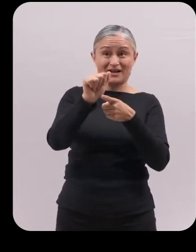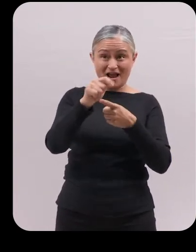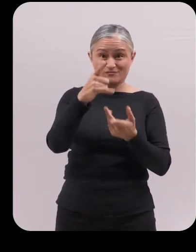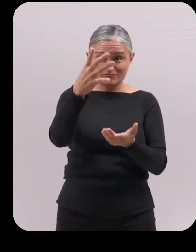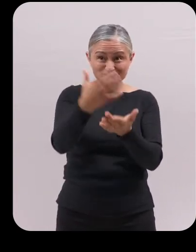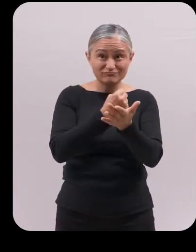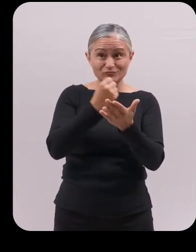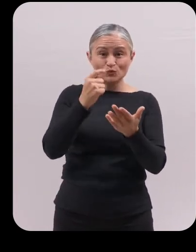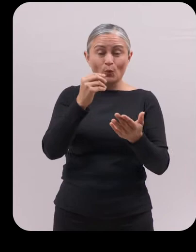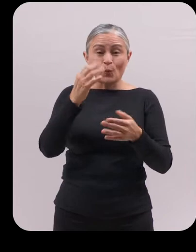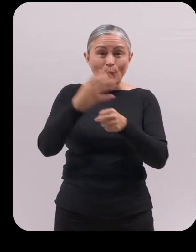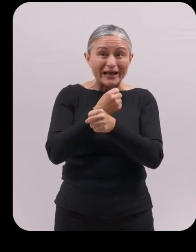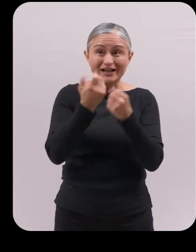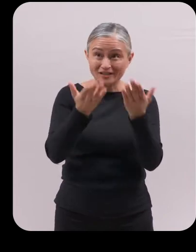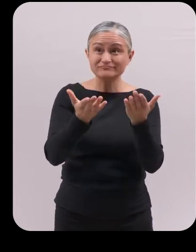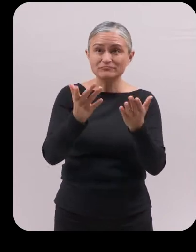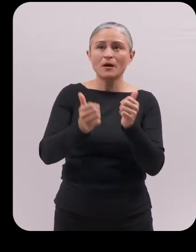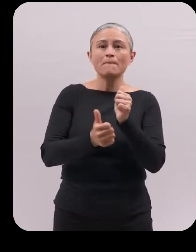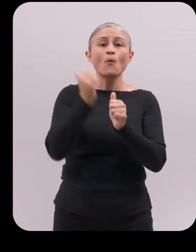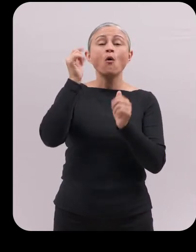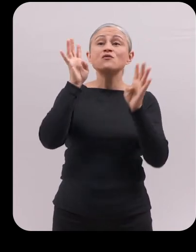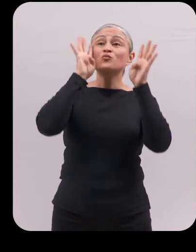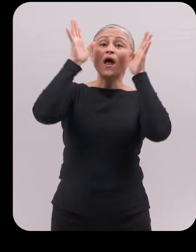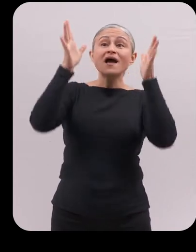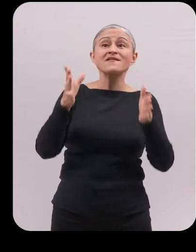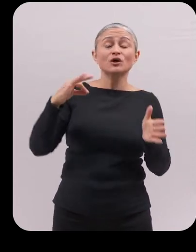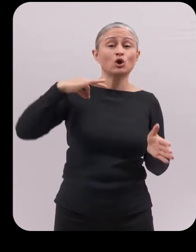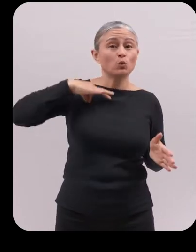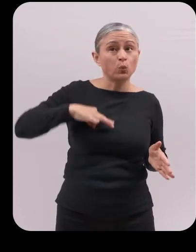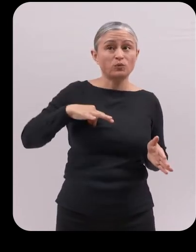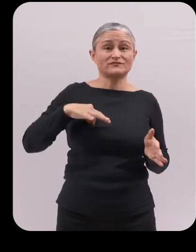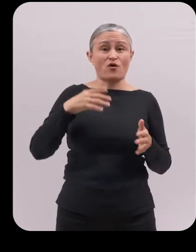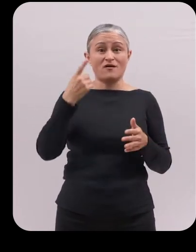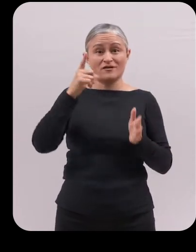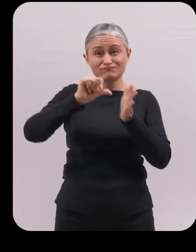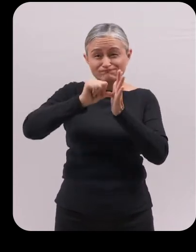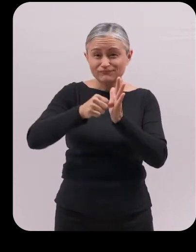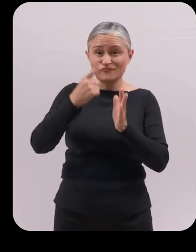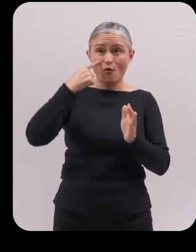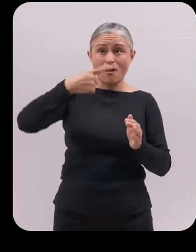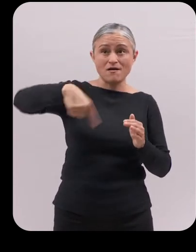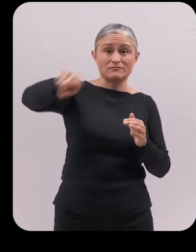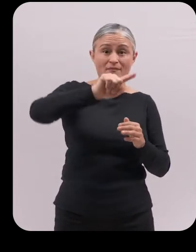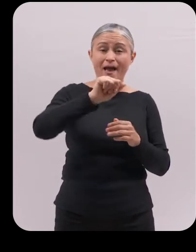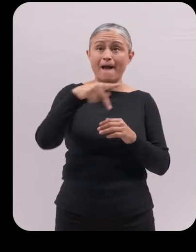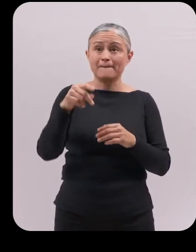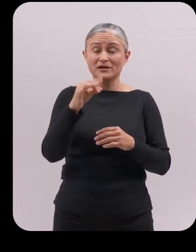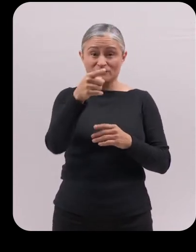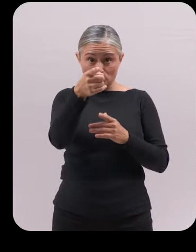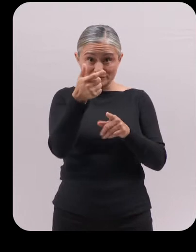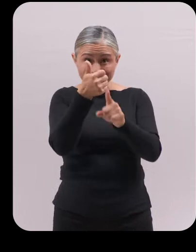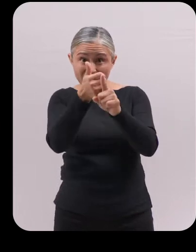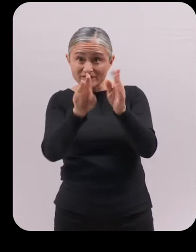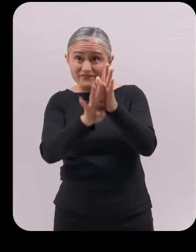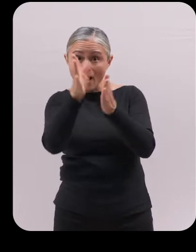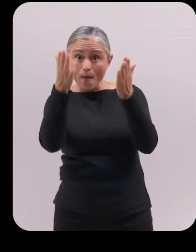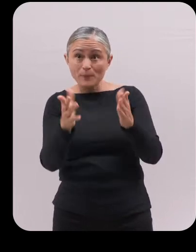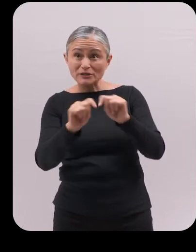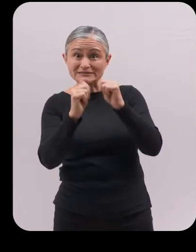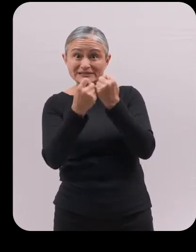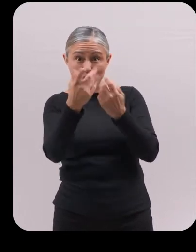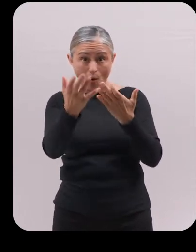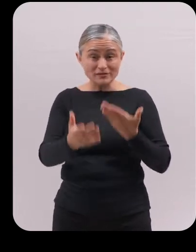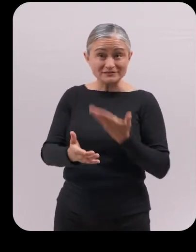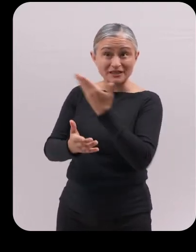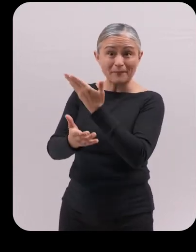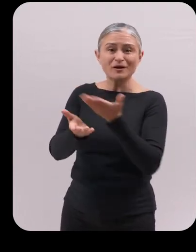most creative, useful, and remarkable apps. If you're a dev or dev team that wants to submit,